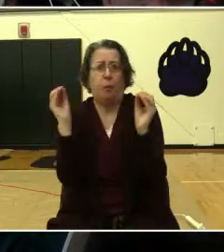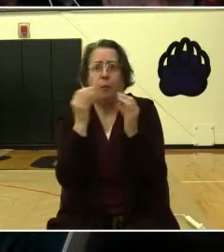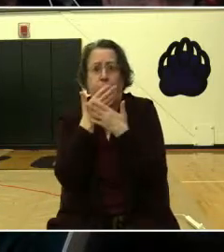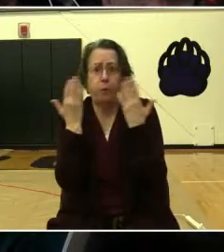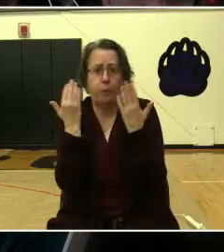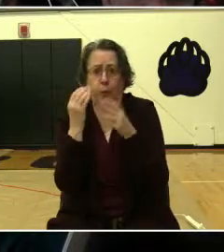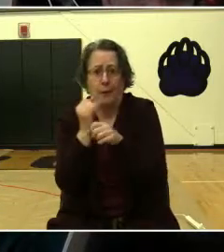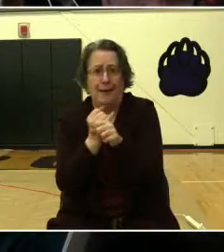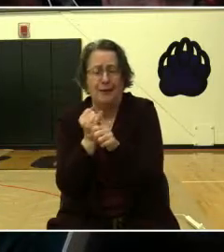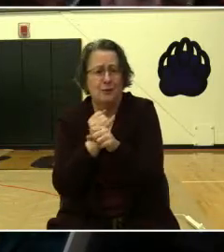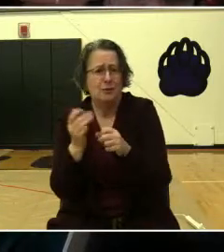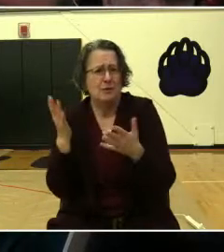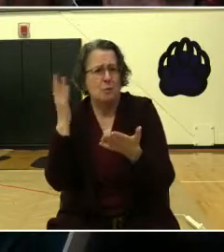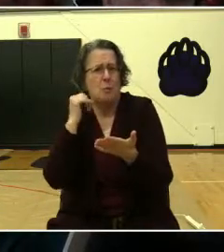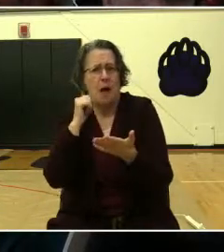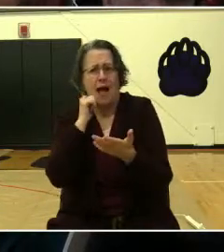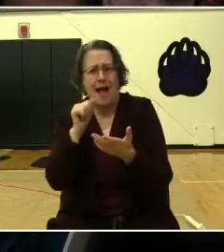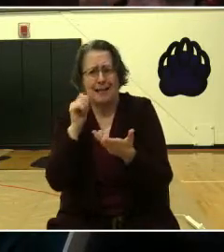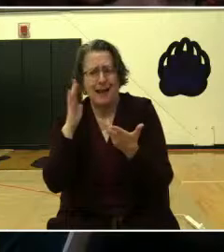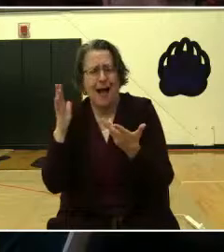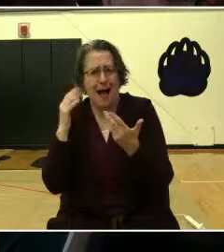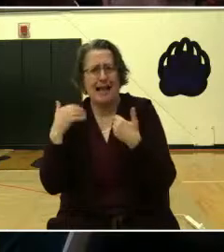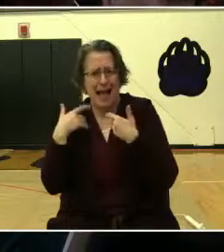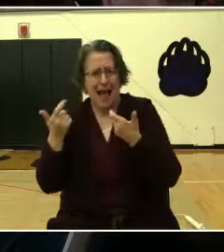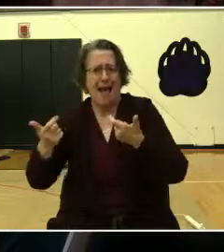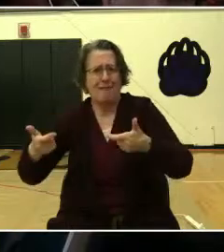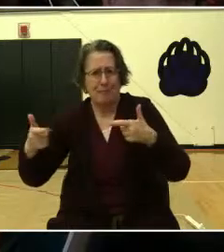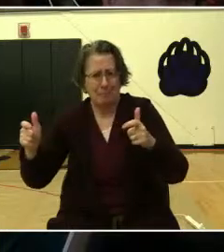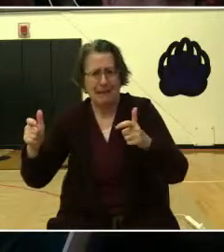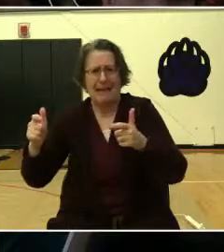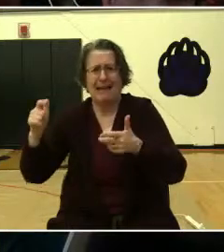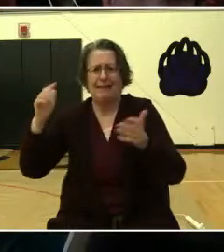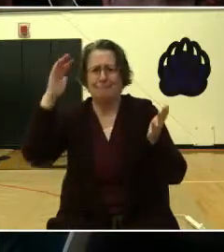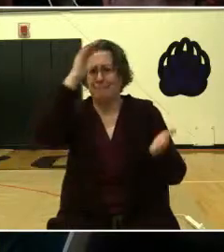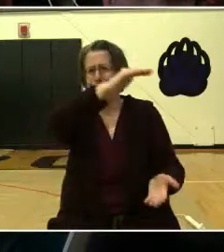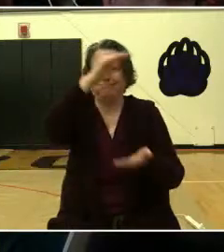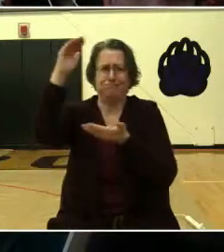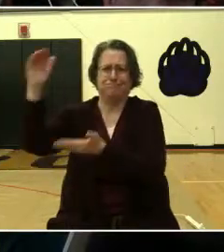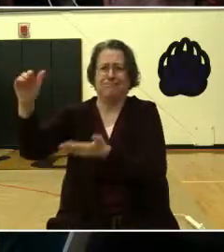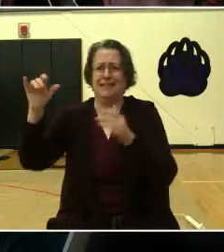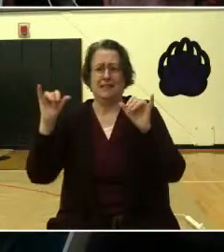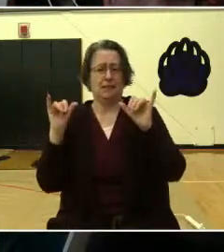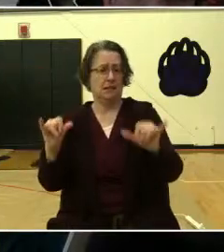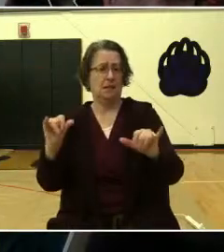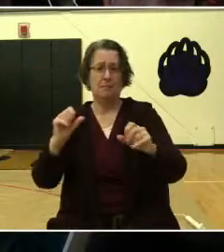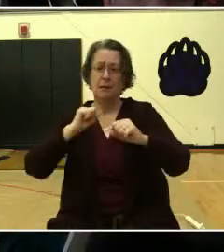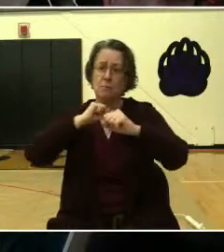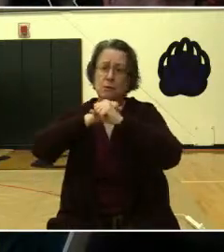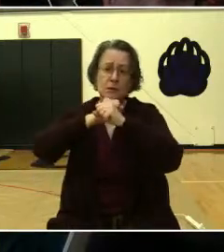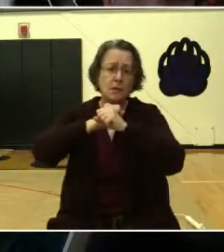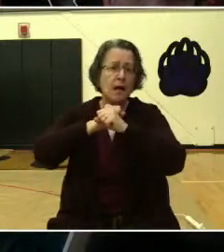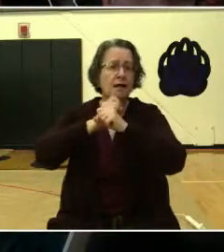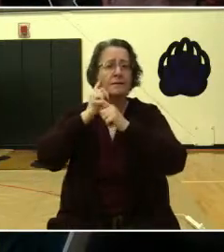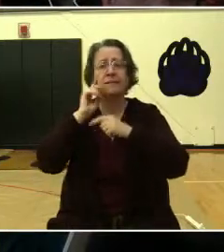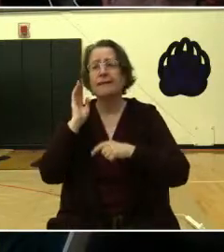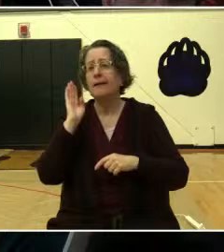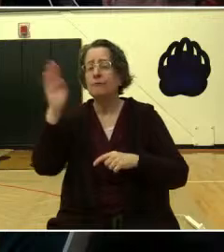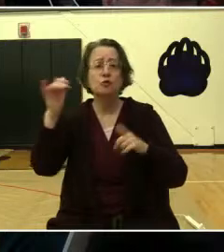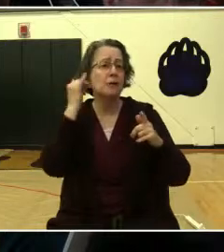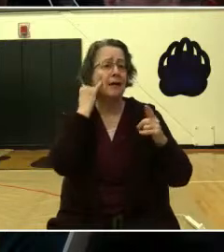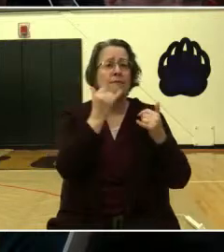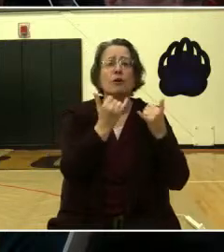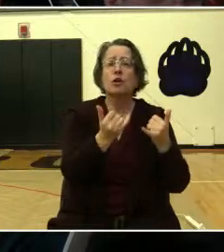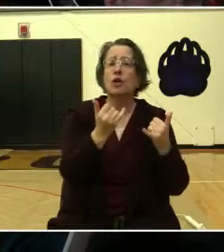project to have a our money go further for like protecting against future collapse of the